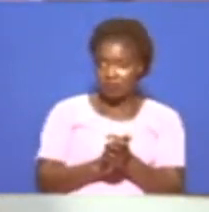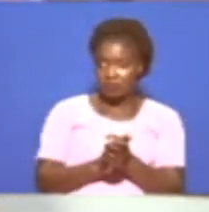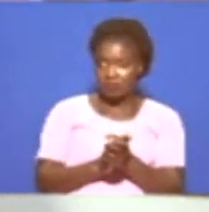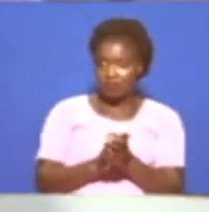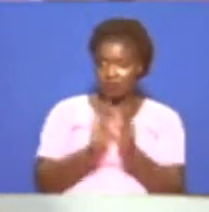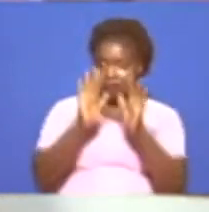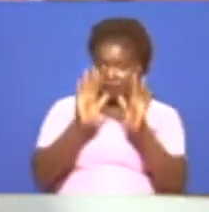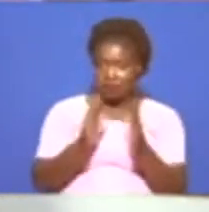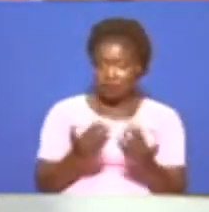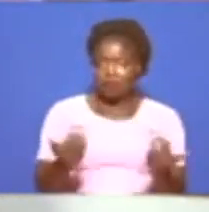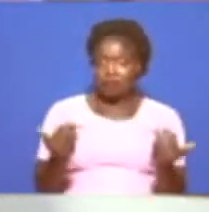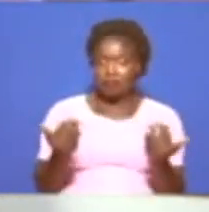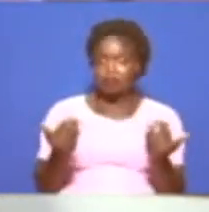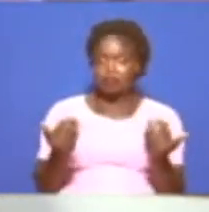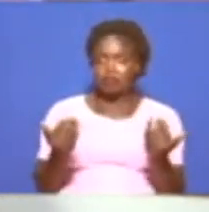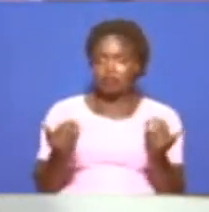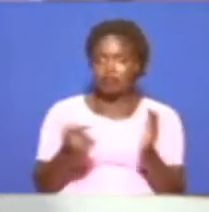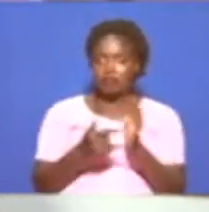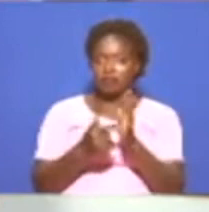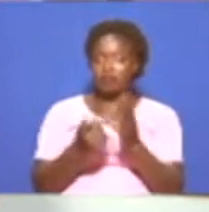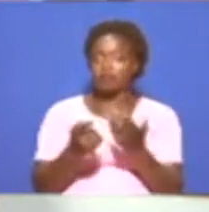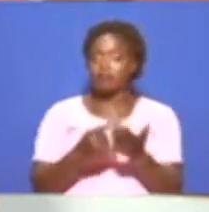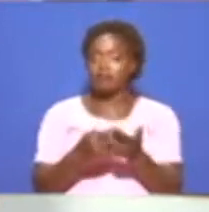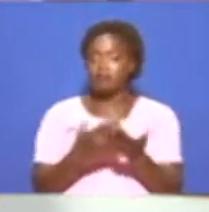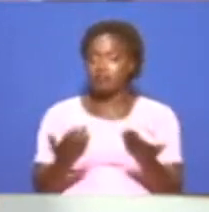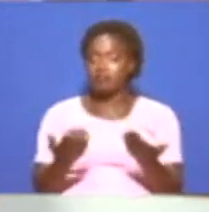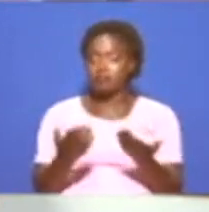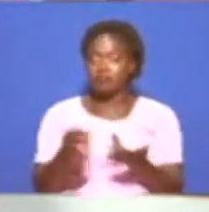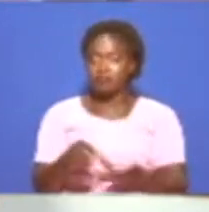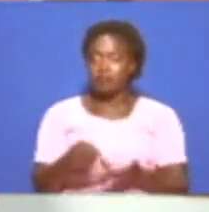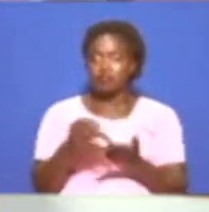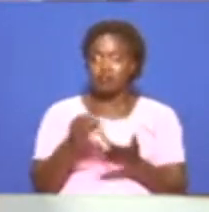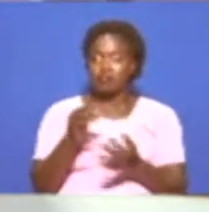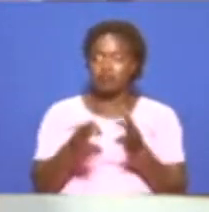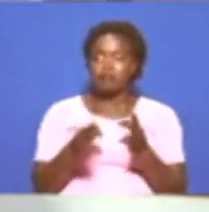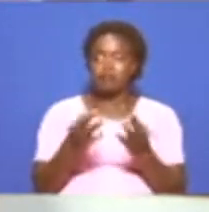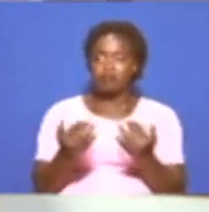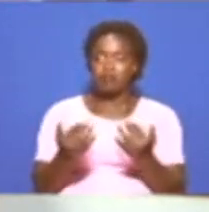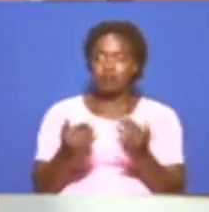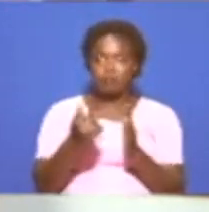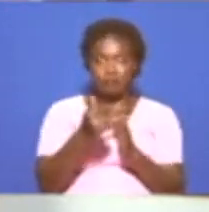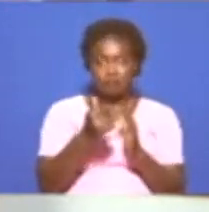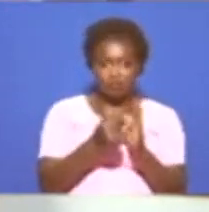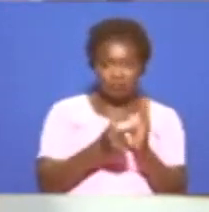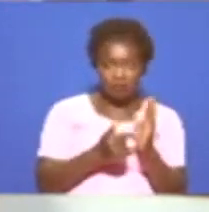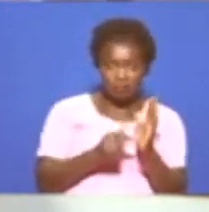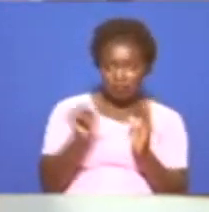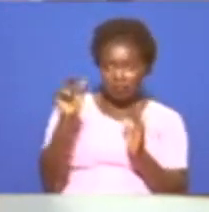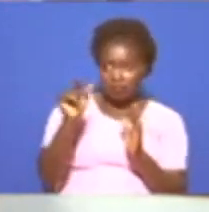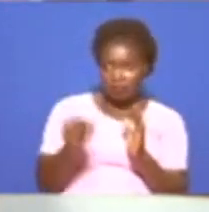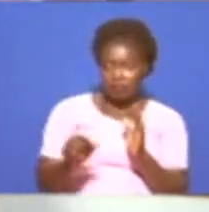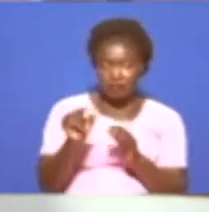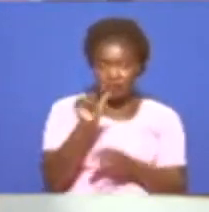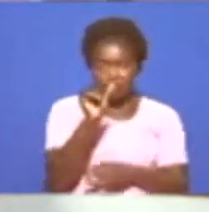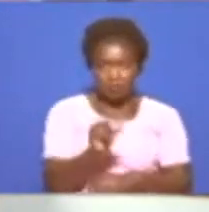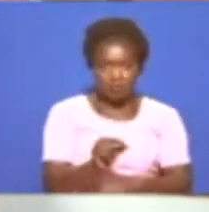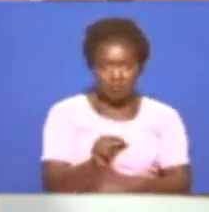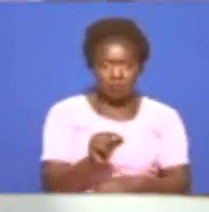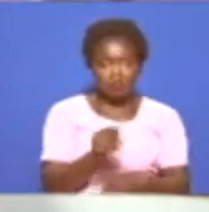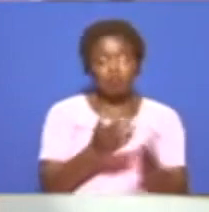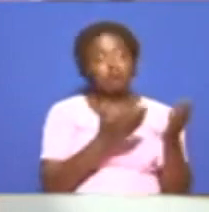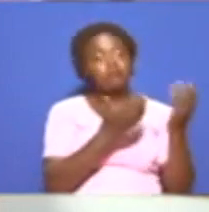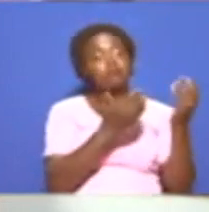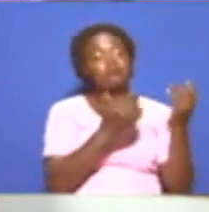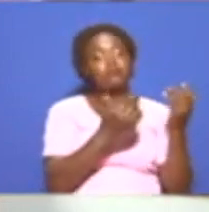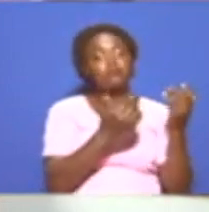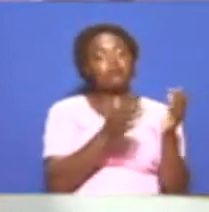that have played to the figures which are there. More so, if you go now to the details of region per region and the expected by